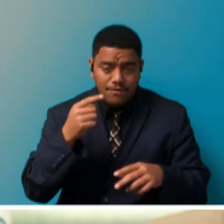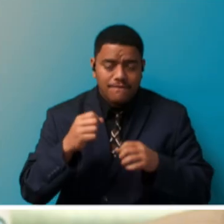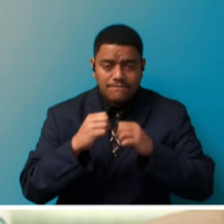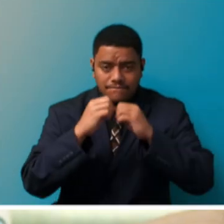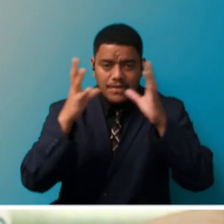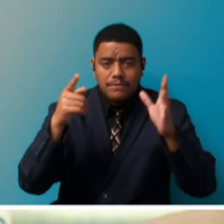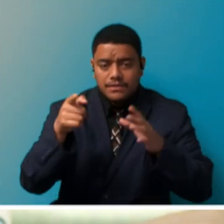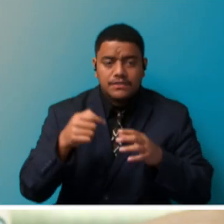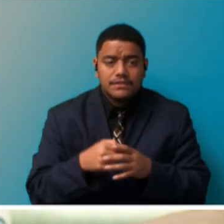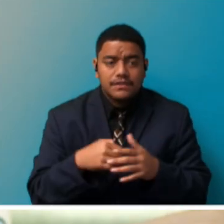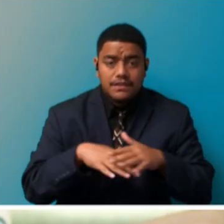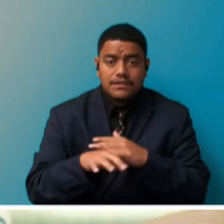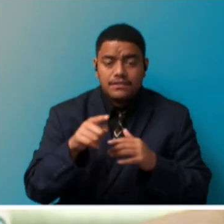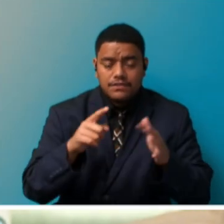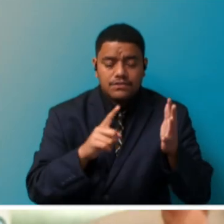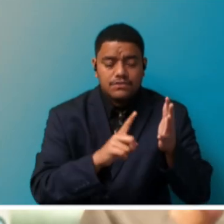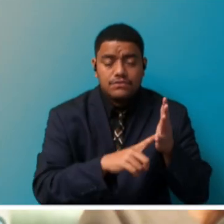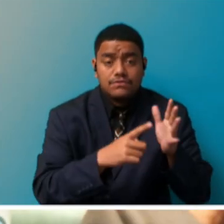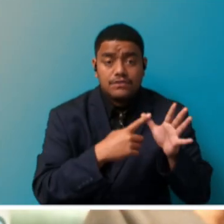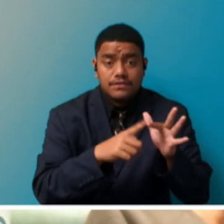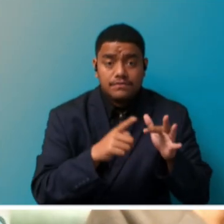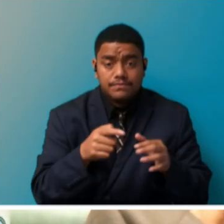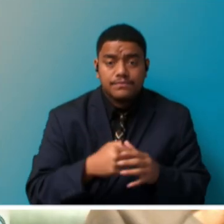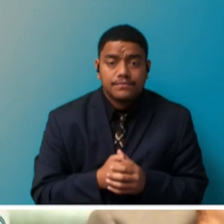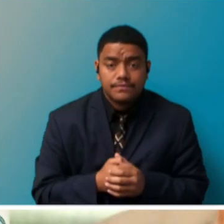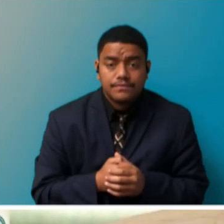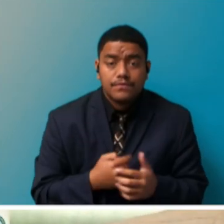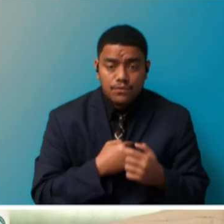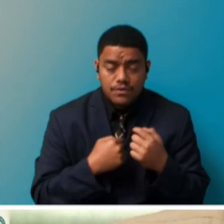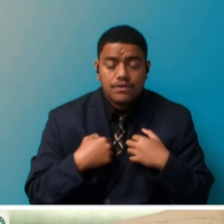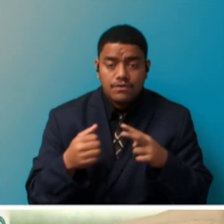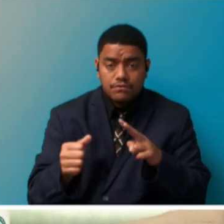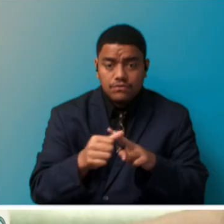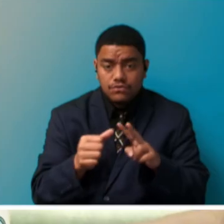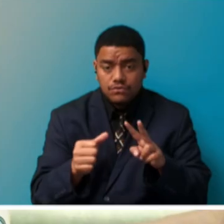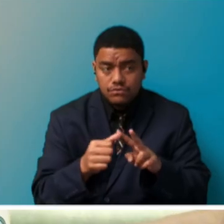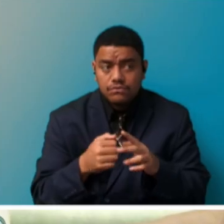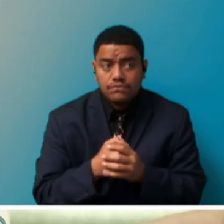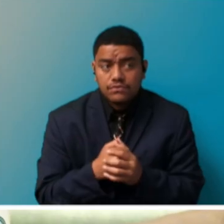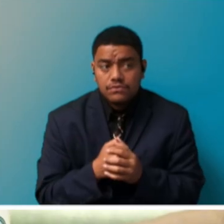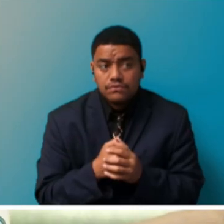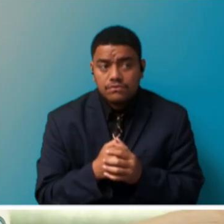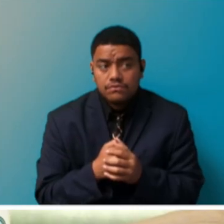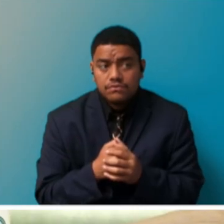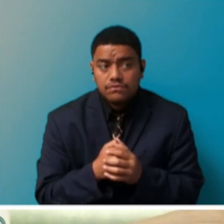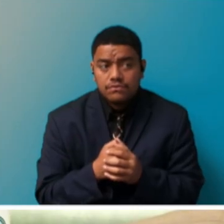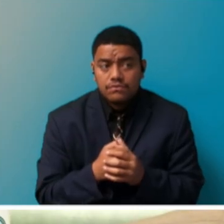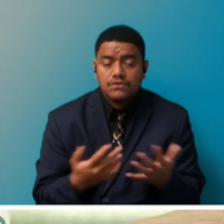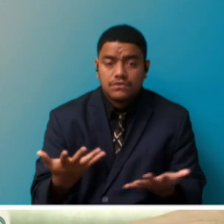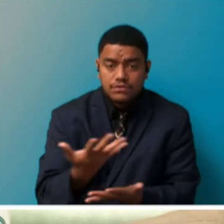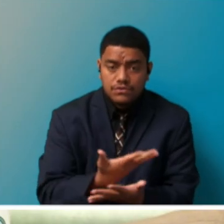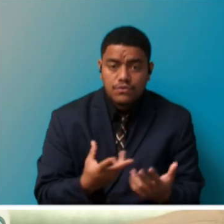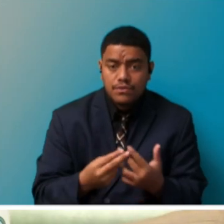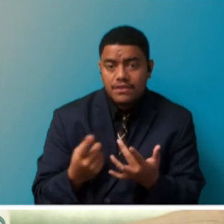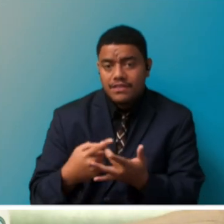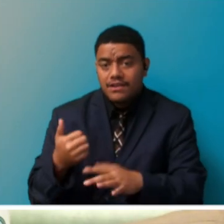popular in the UAE. Honourable Speaker, we are also in discussion with several other governments